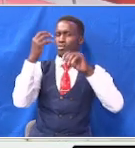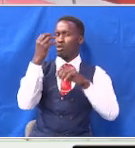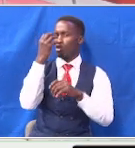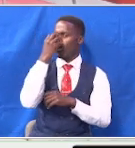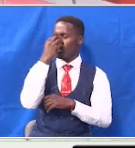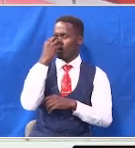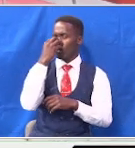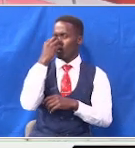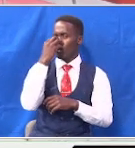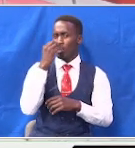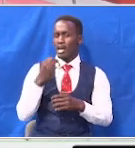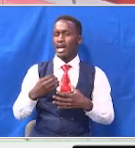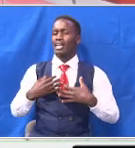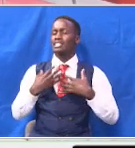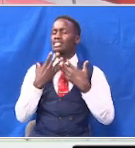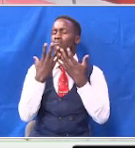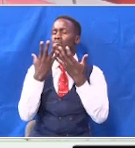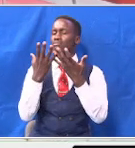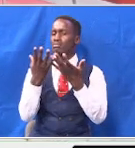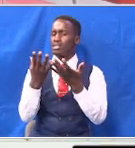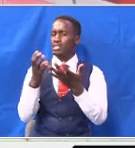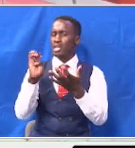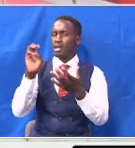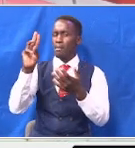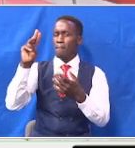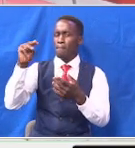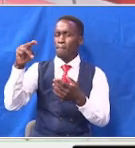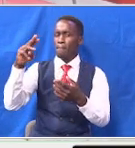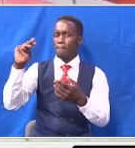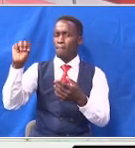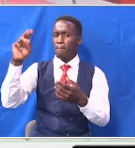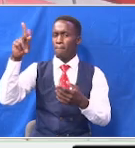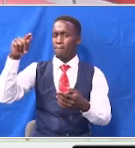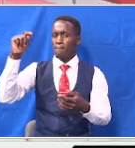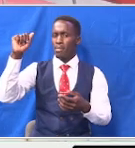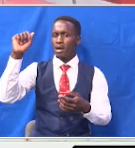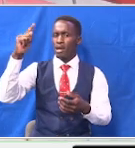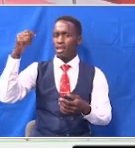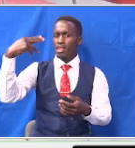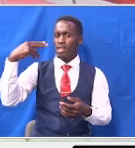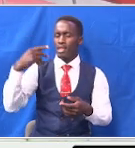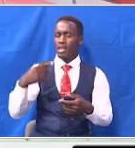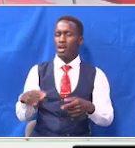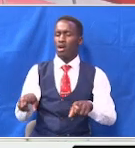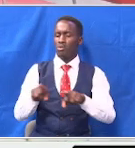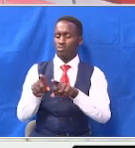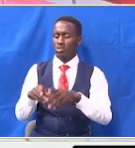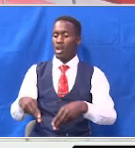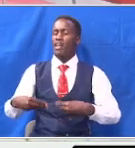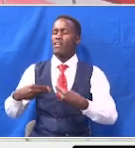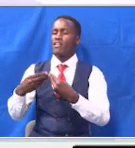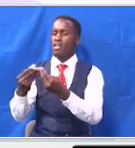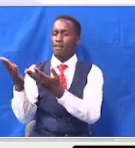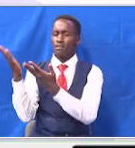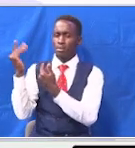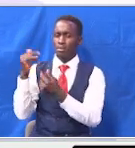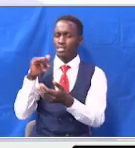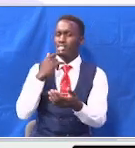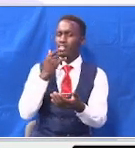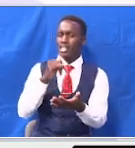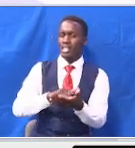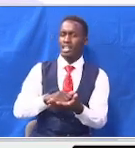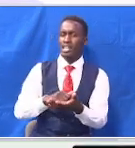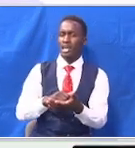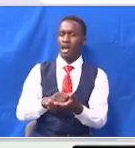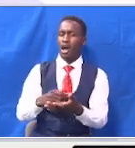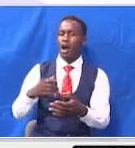he expressed empathy for Kenyans who are struggling. But again, he also gave hope that our worst days are behind, days are